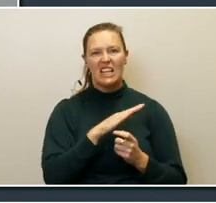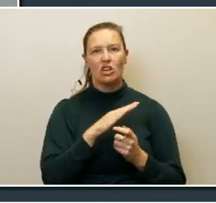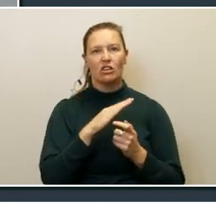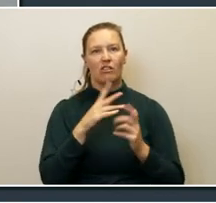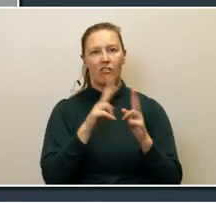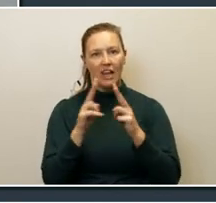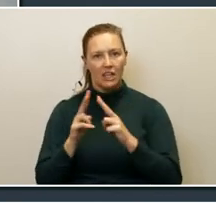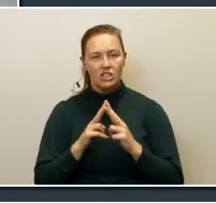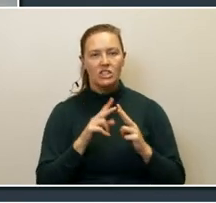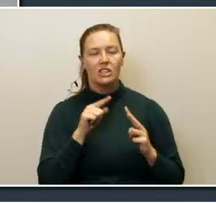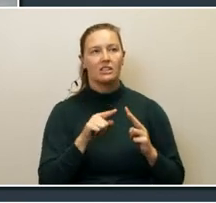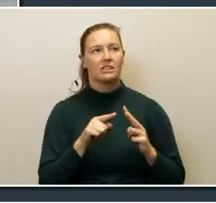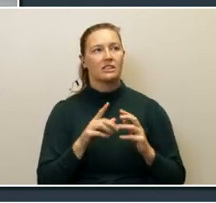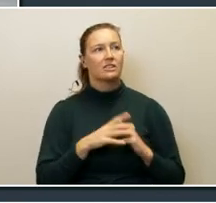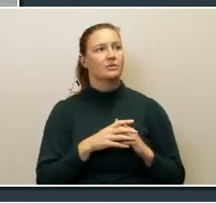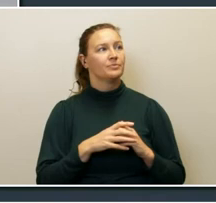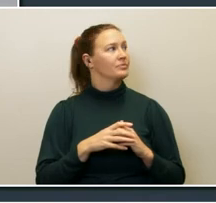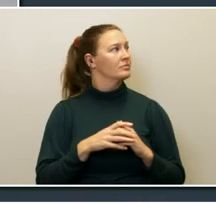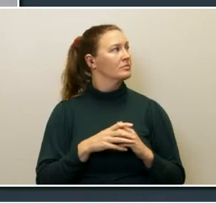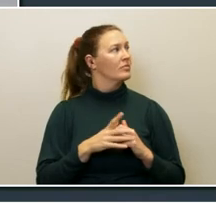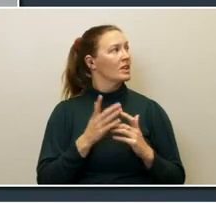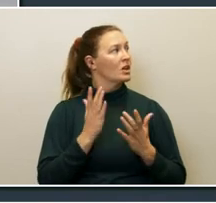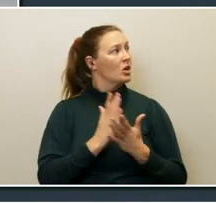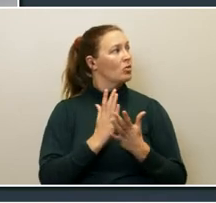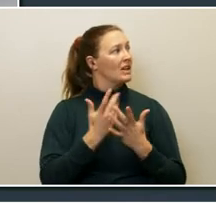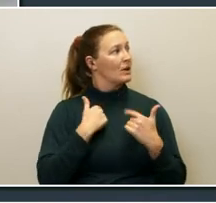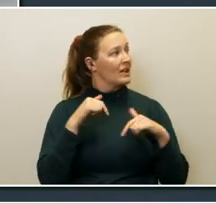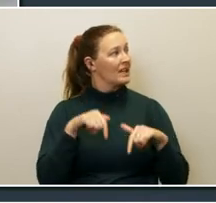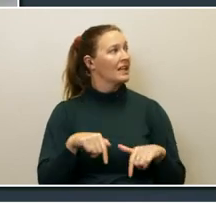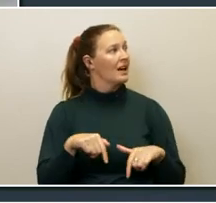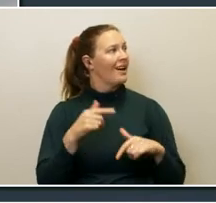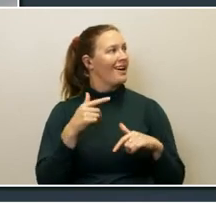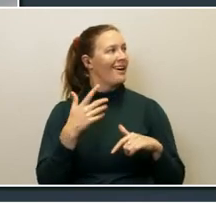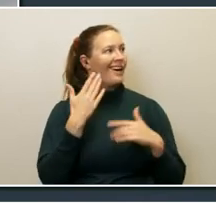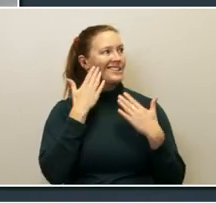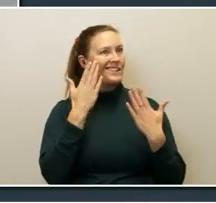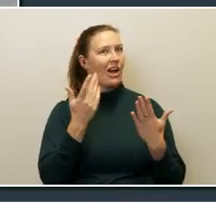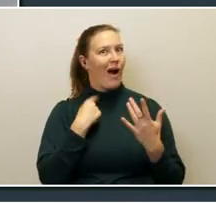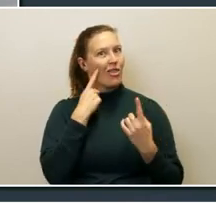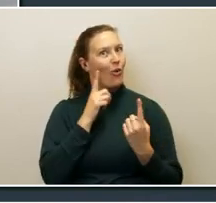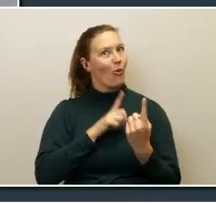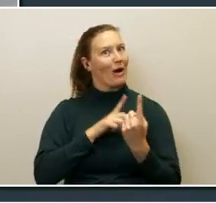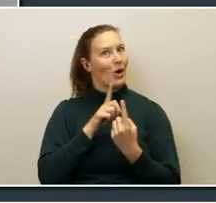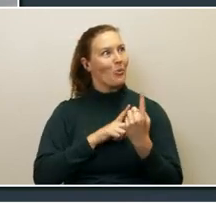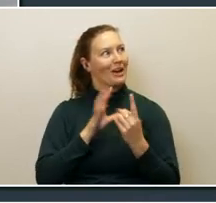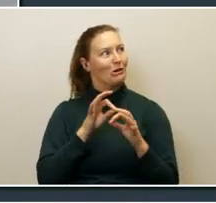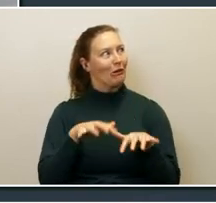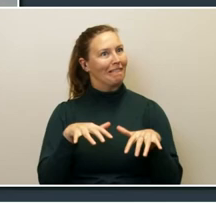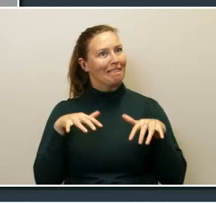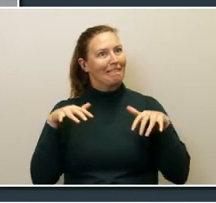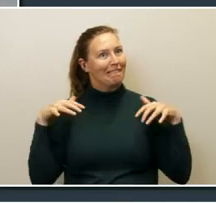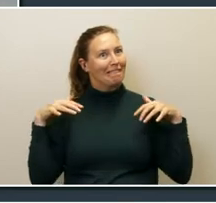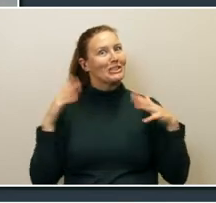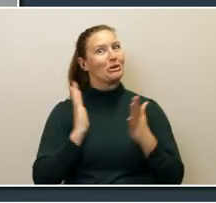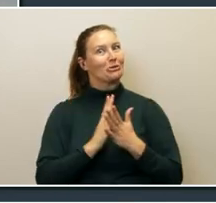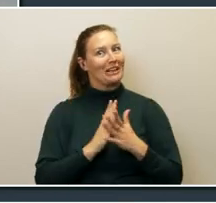And we're really just here. I had no idea this was what was in front of me. I thought it was a one-on-one, so I can tell you